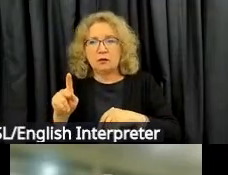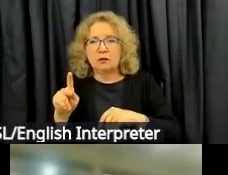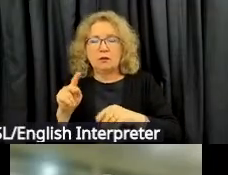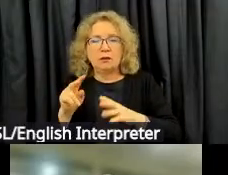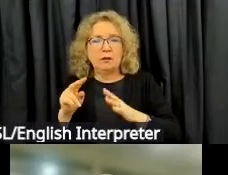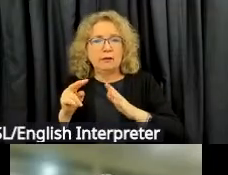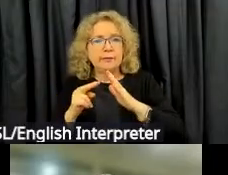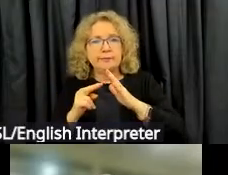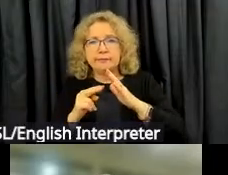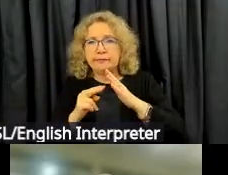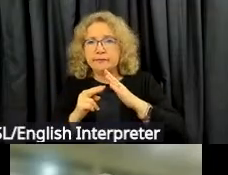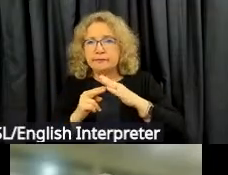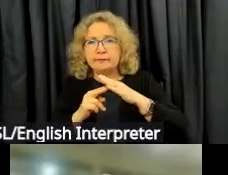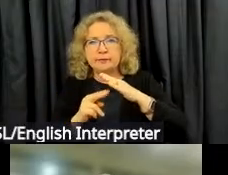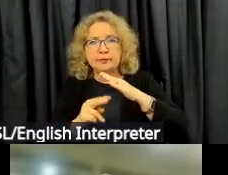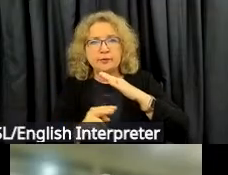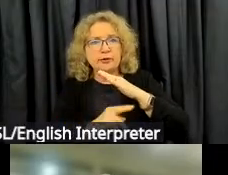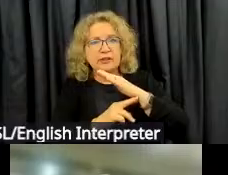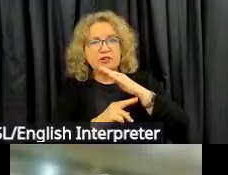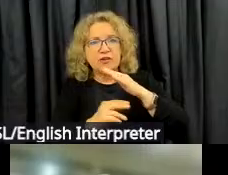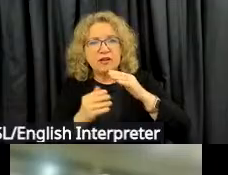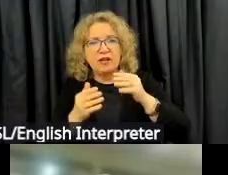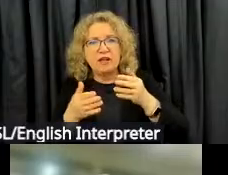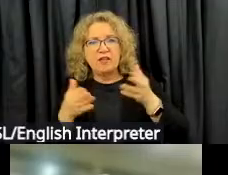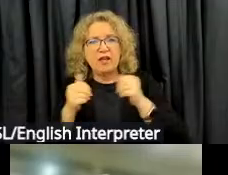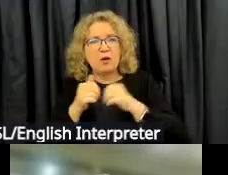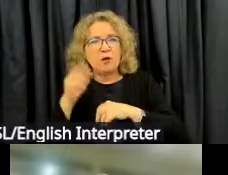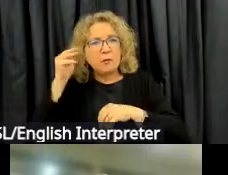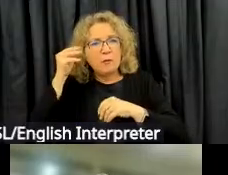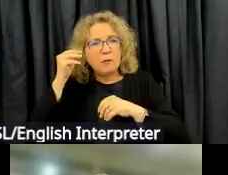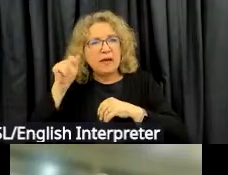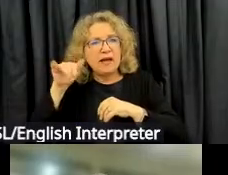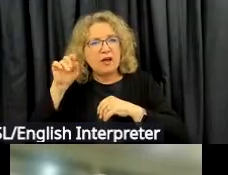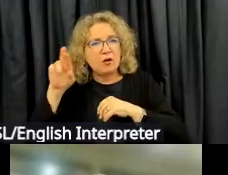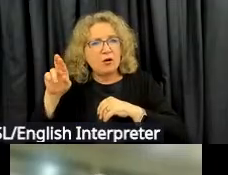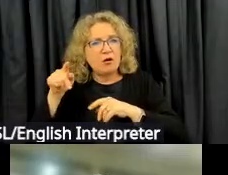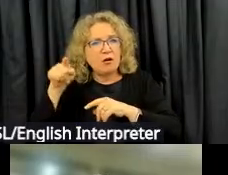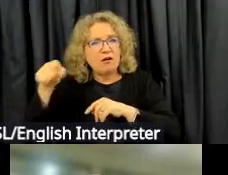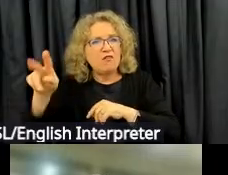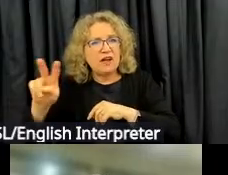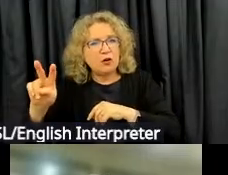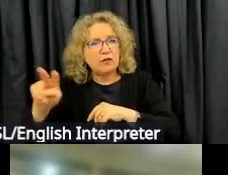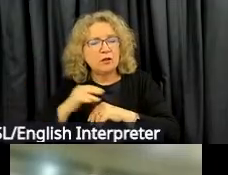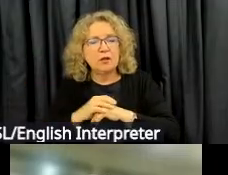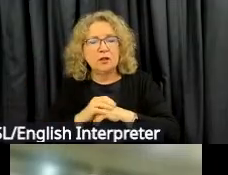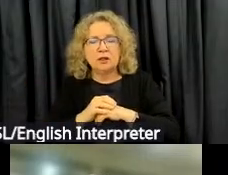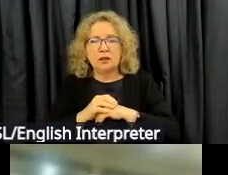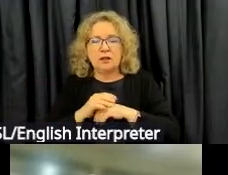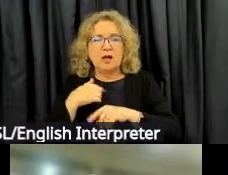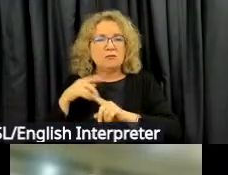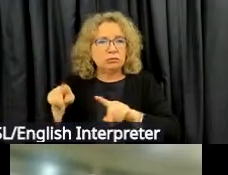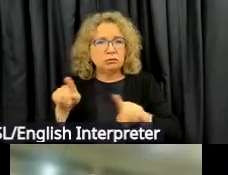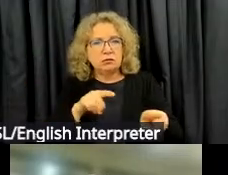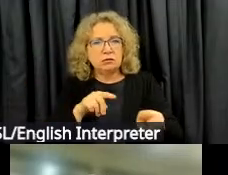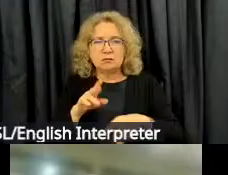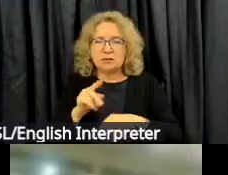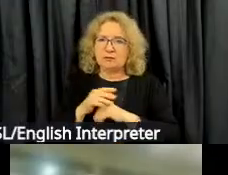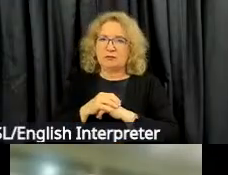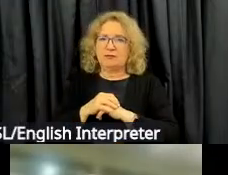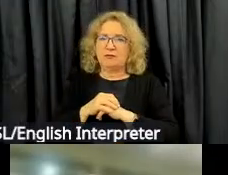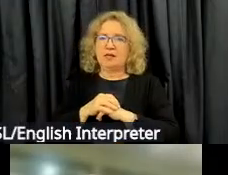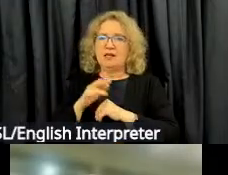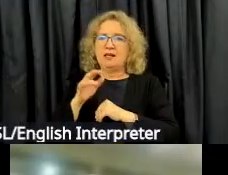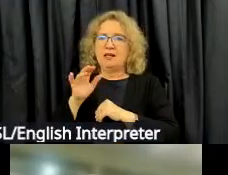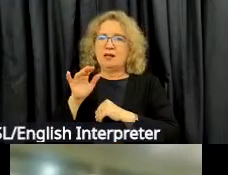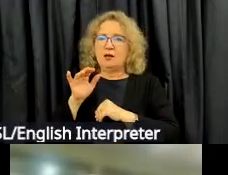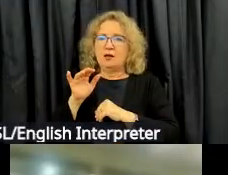bridge little thing with the mayor of Vancouver. And the funny part is when you talk to people,